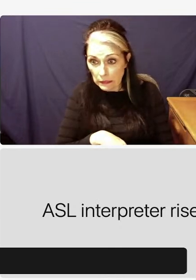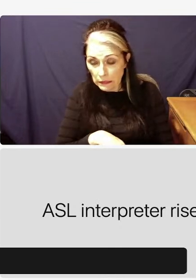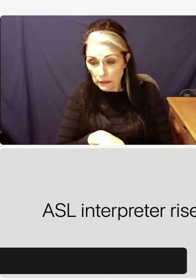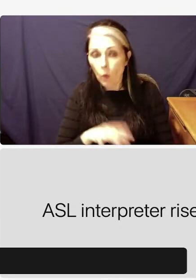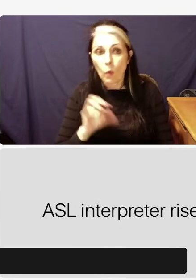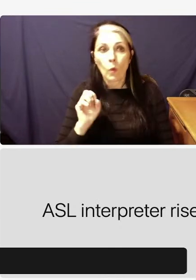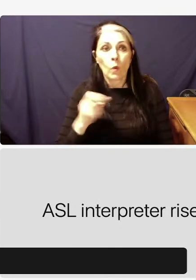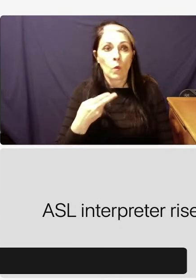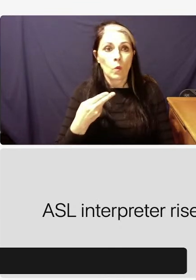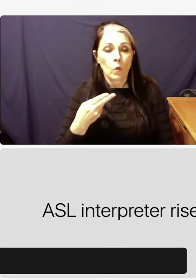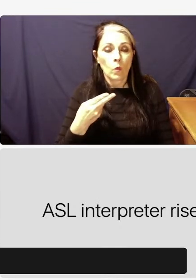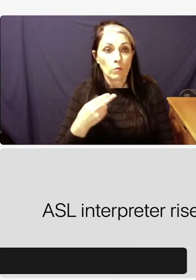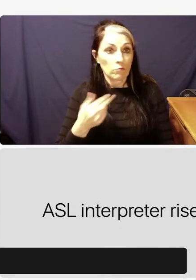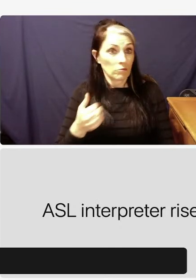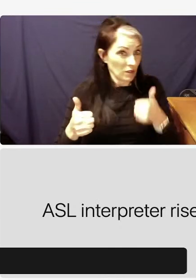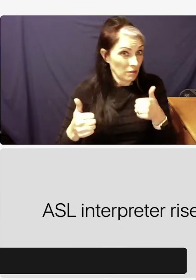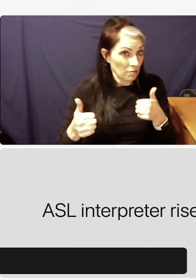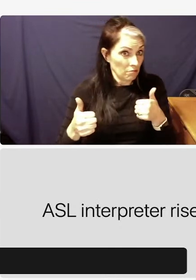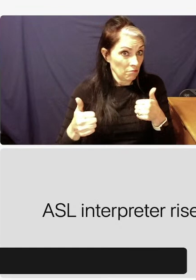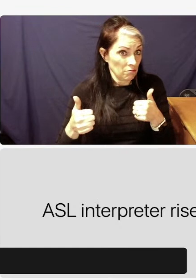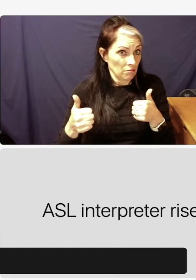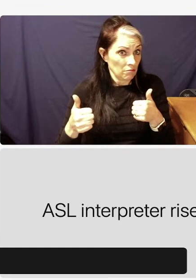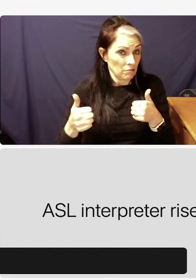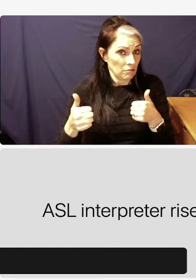oh we good